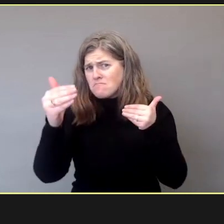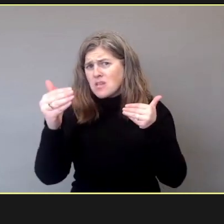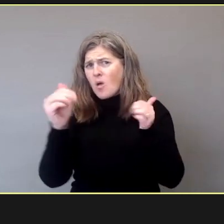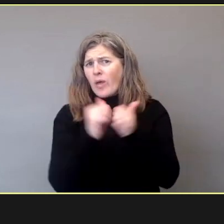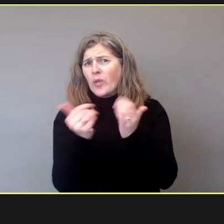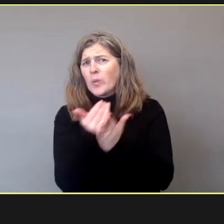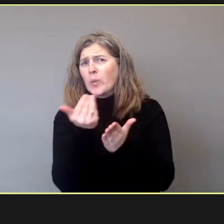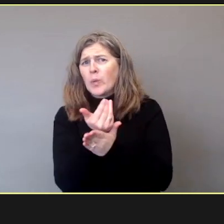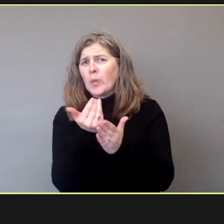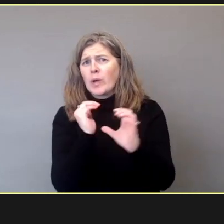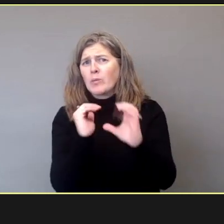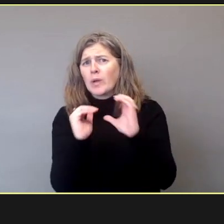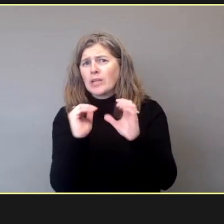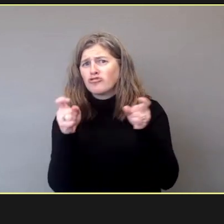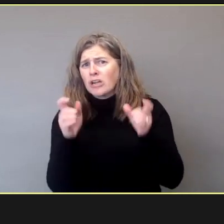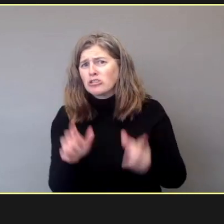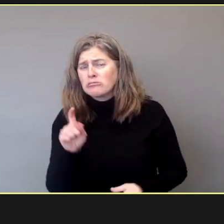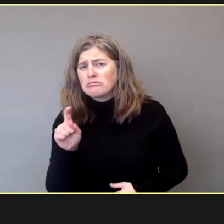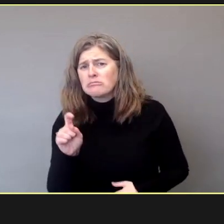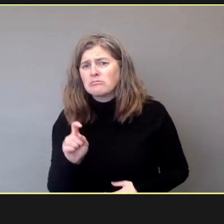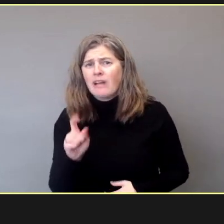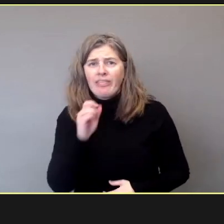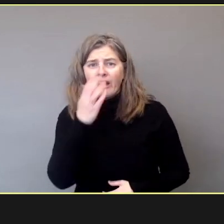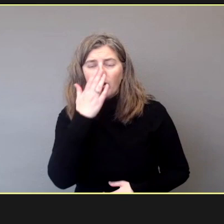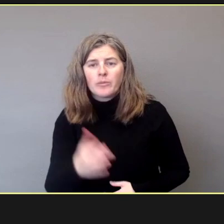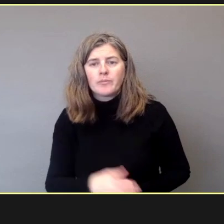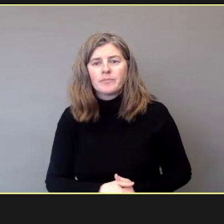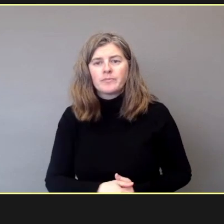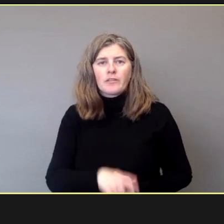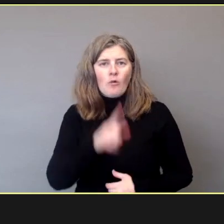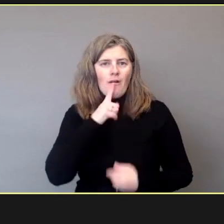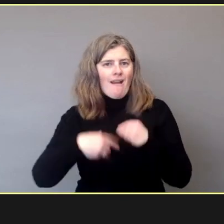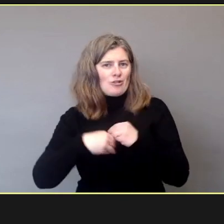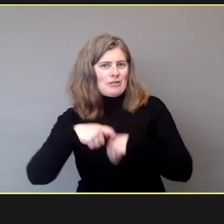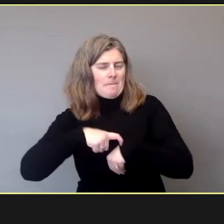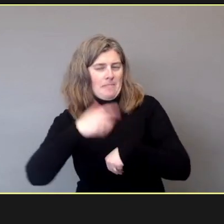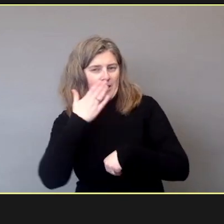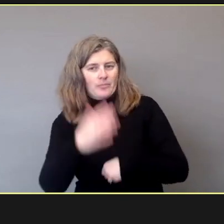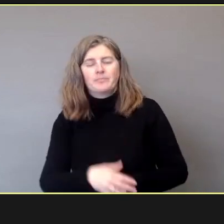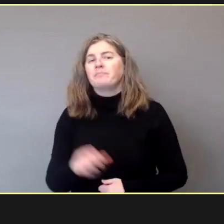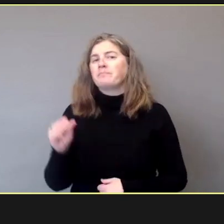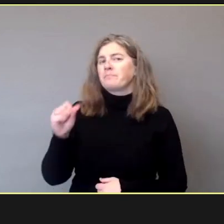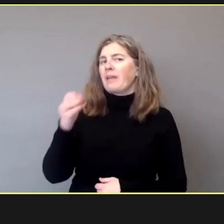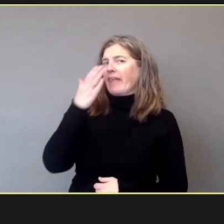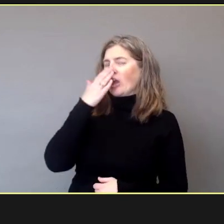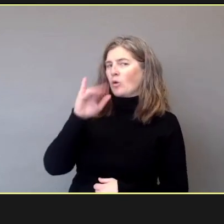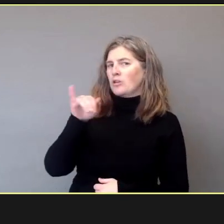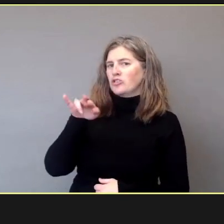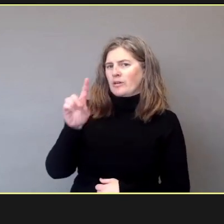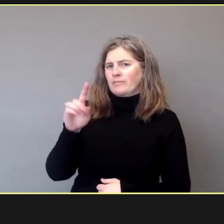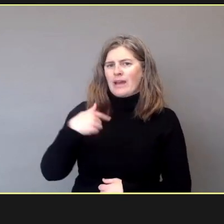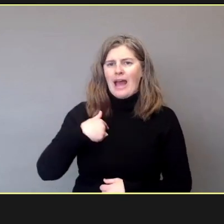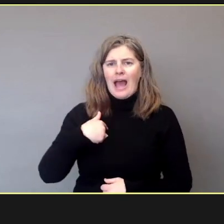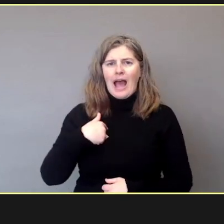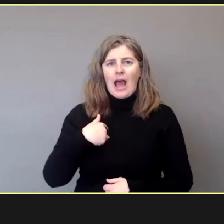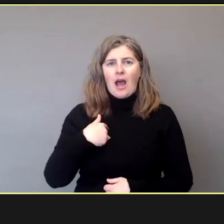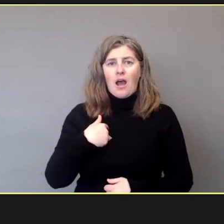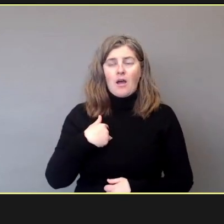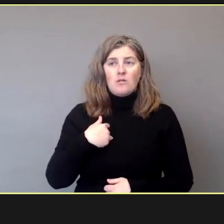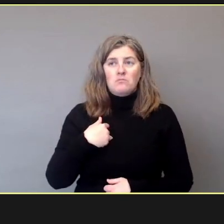new communications director? And thank you for the extra time. Yeah, thanks, Jared. I'm not going to make my